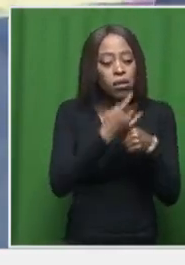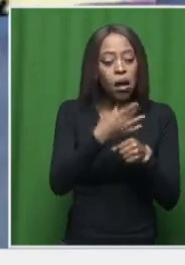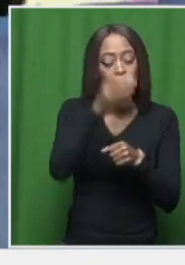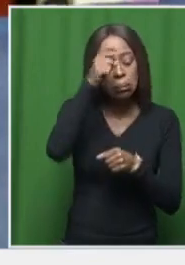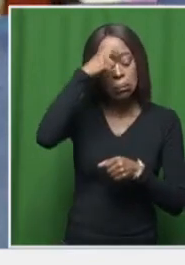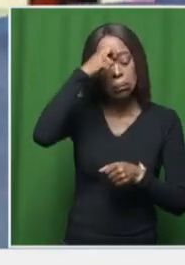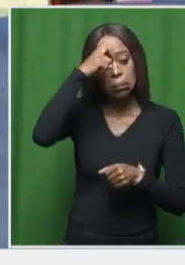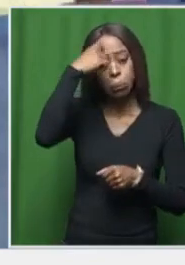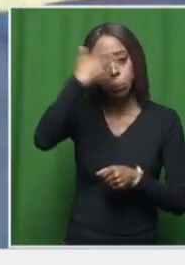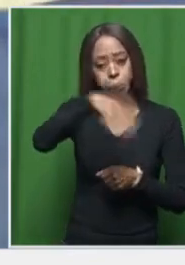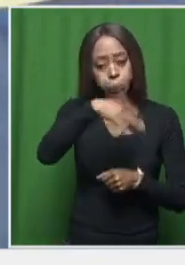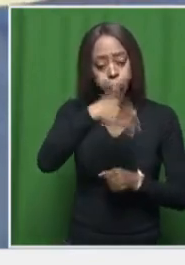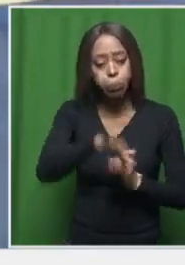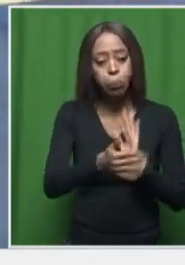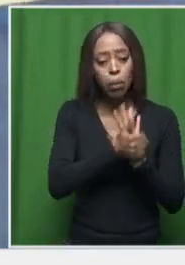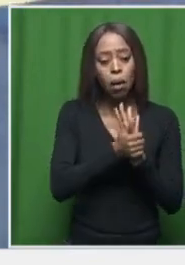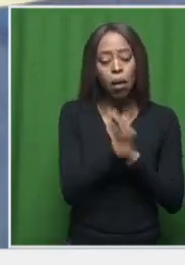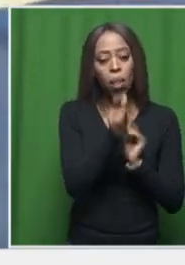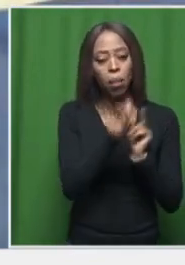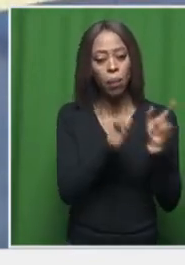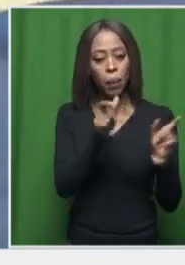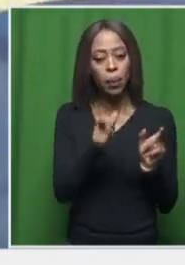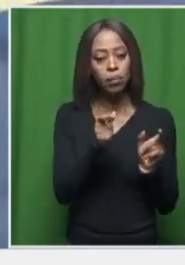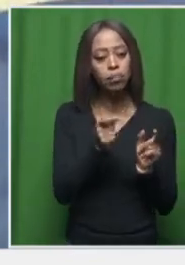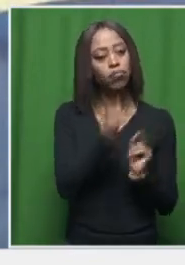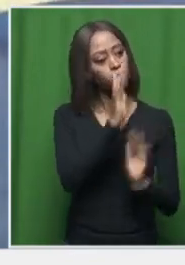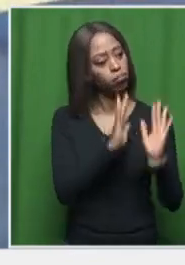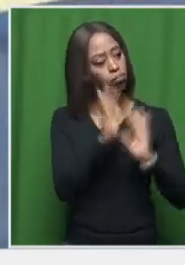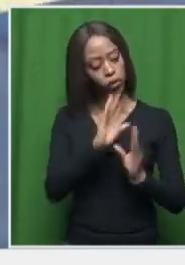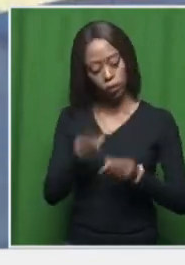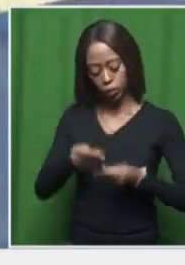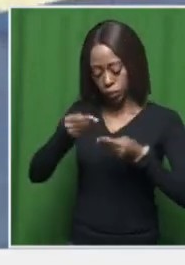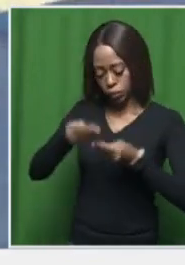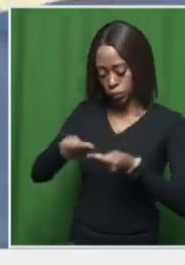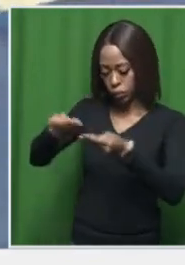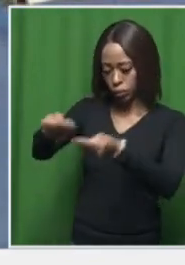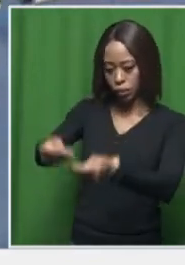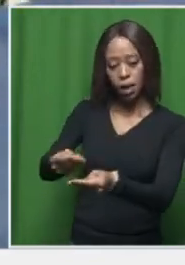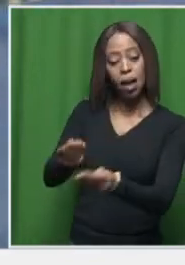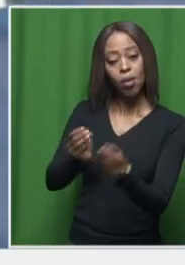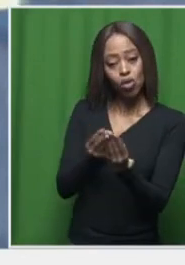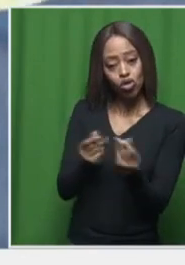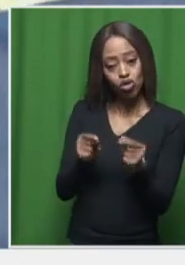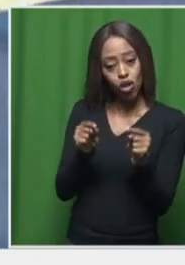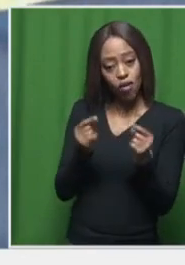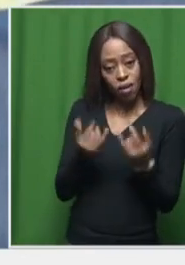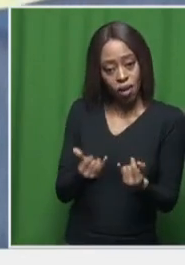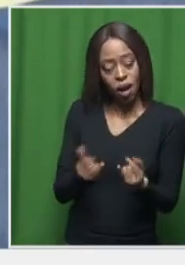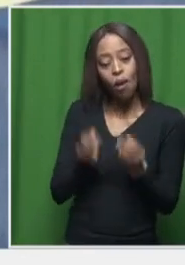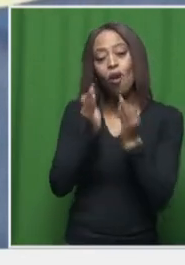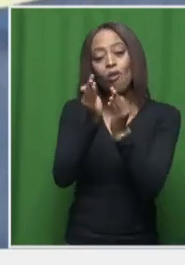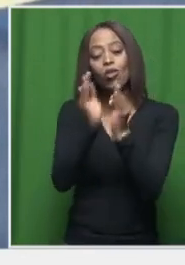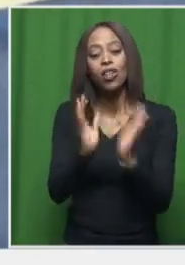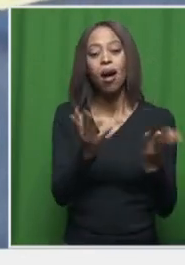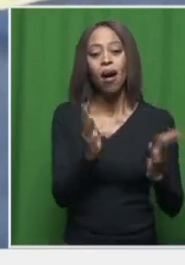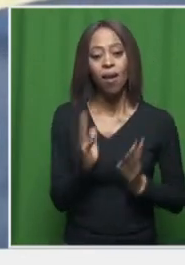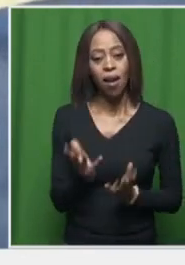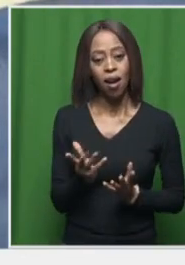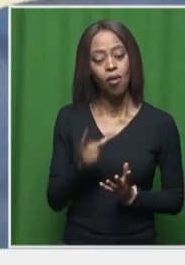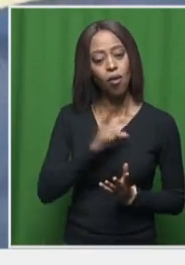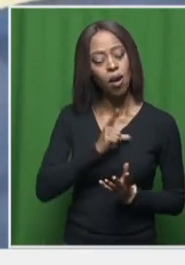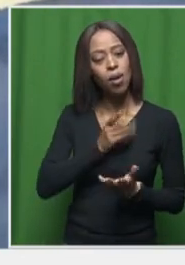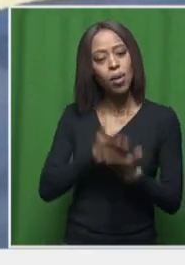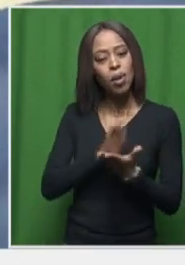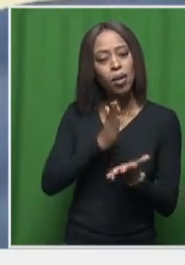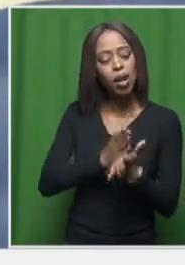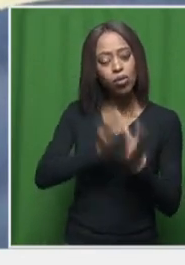field to say, here are some of the solutions, both in the short term and in the long term, that we can make sure that we have